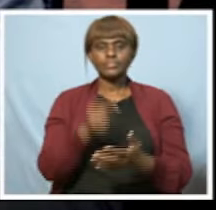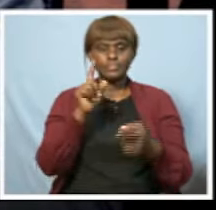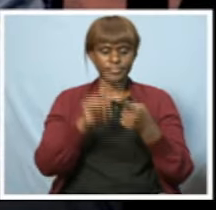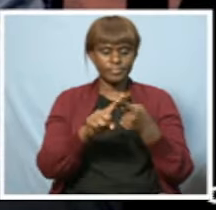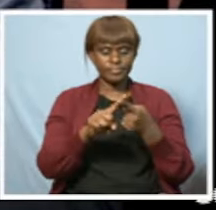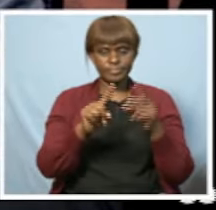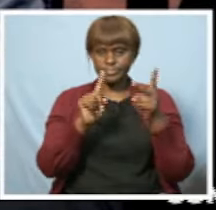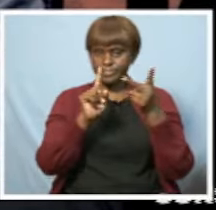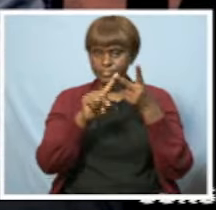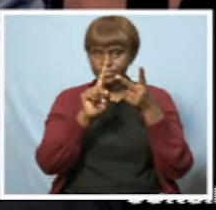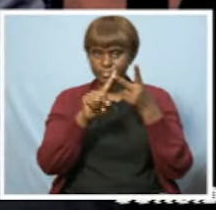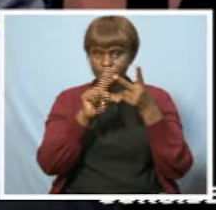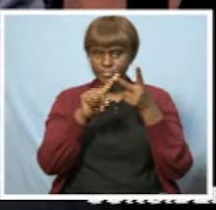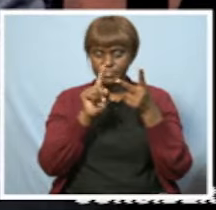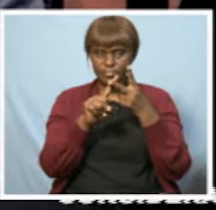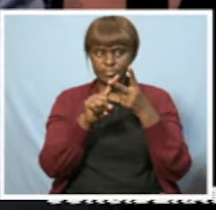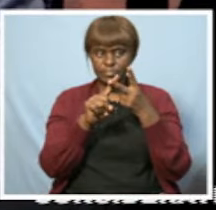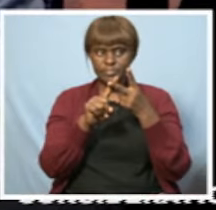1. 2,